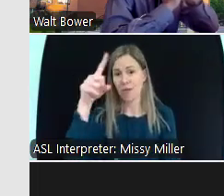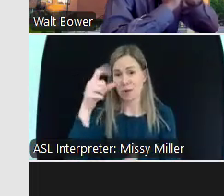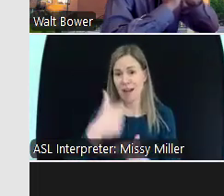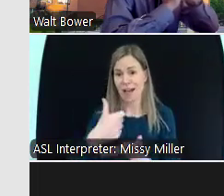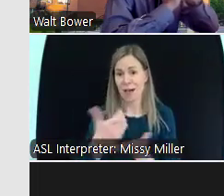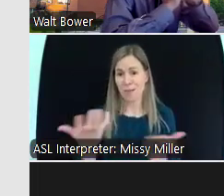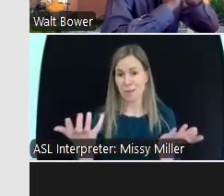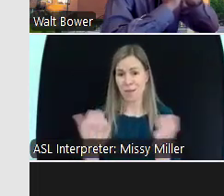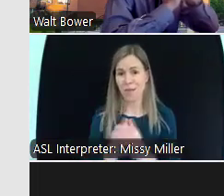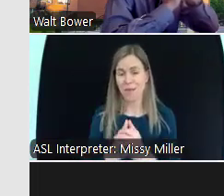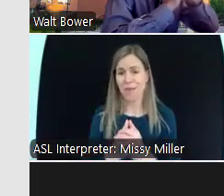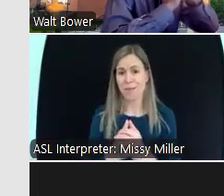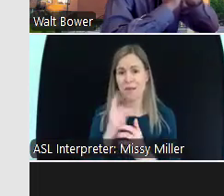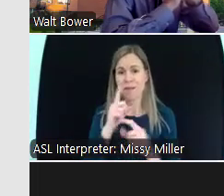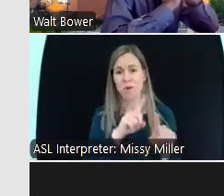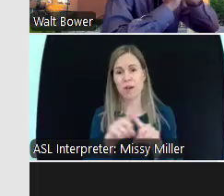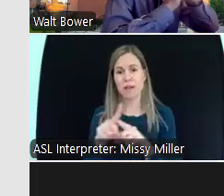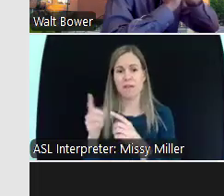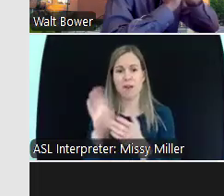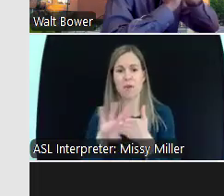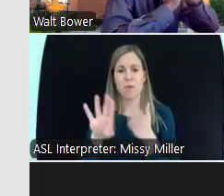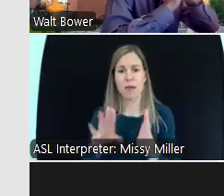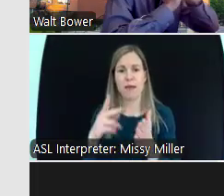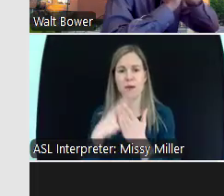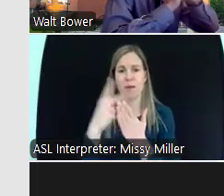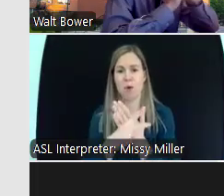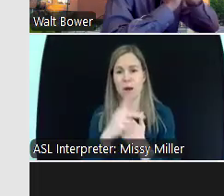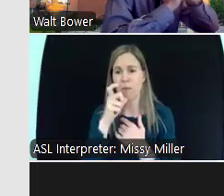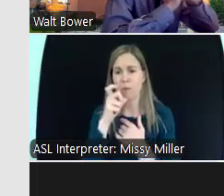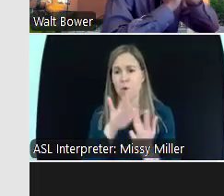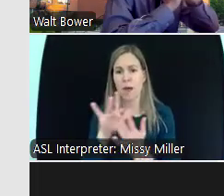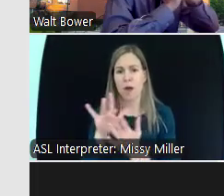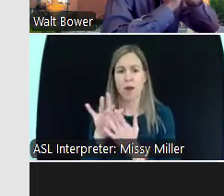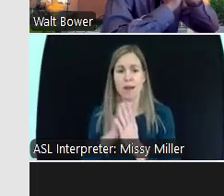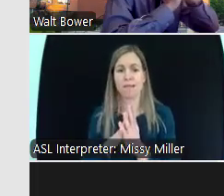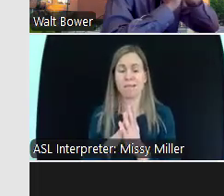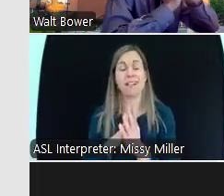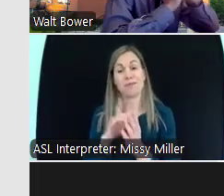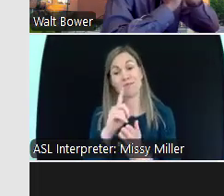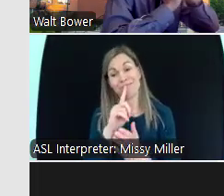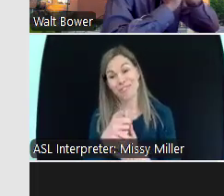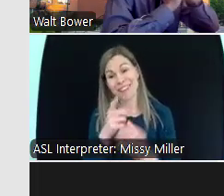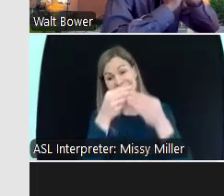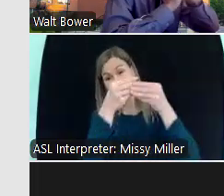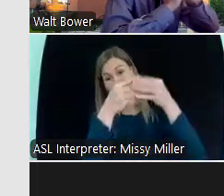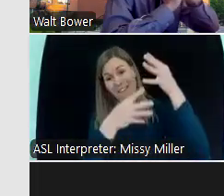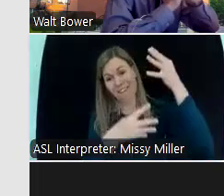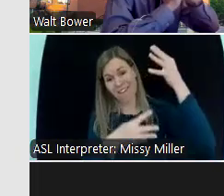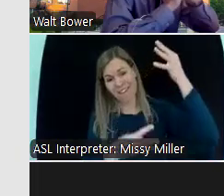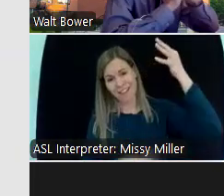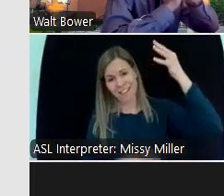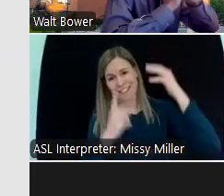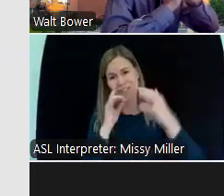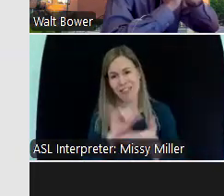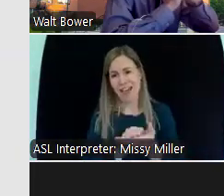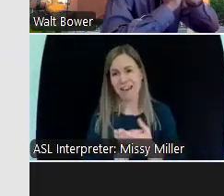with our different waiver programs? Oh, we have a long list. So this is actually the long list. Like if you got